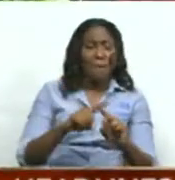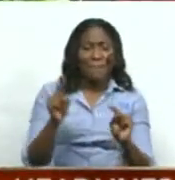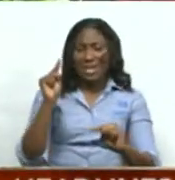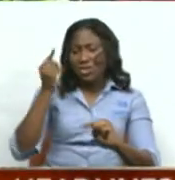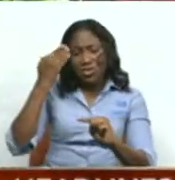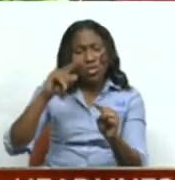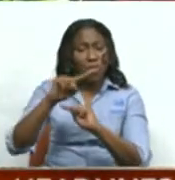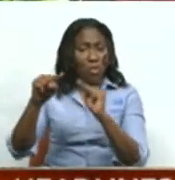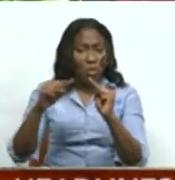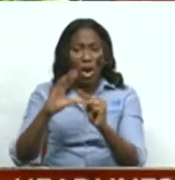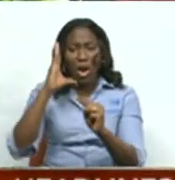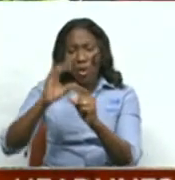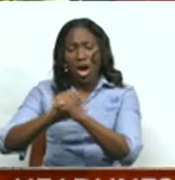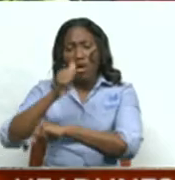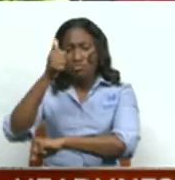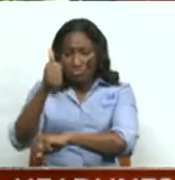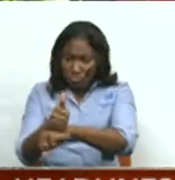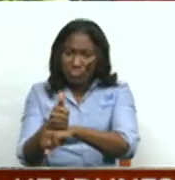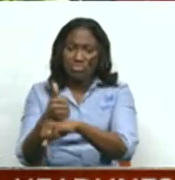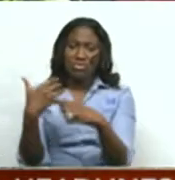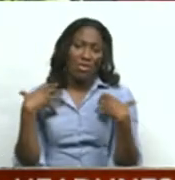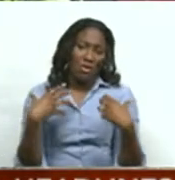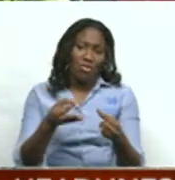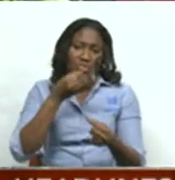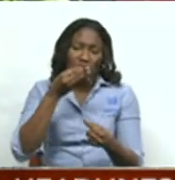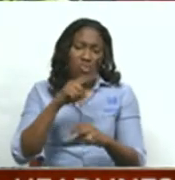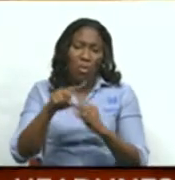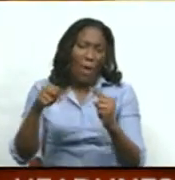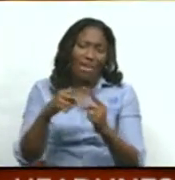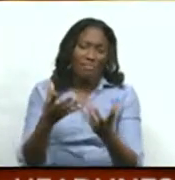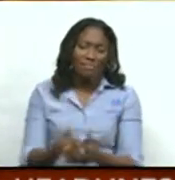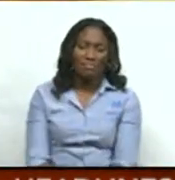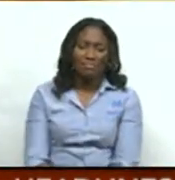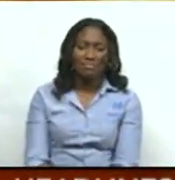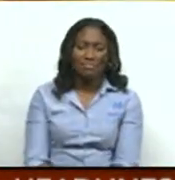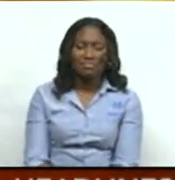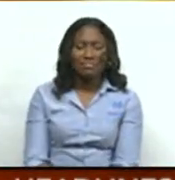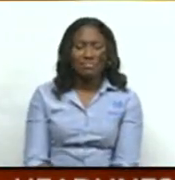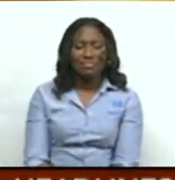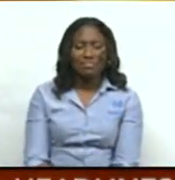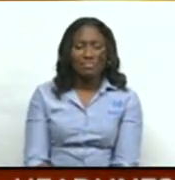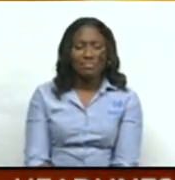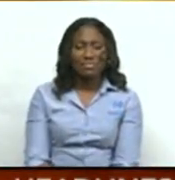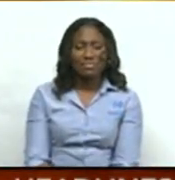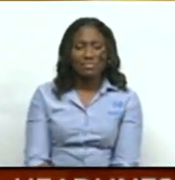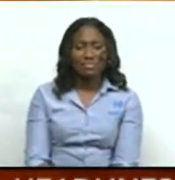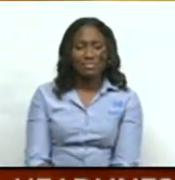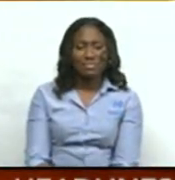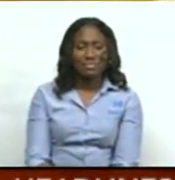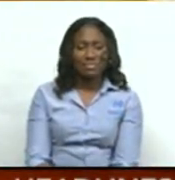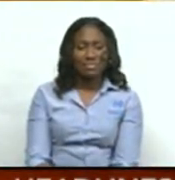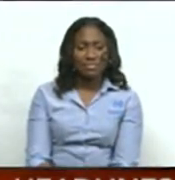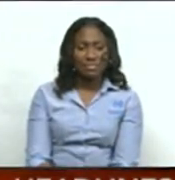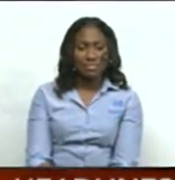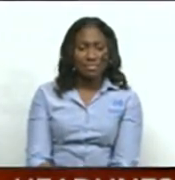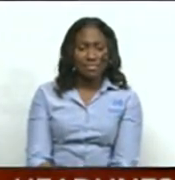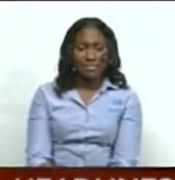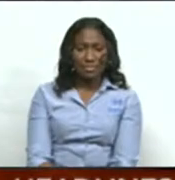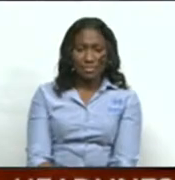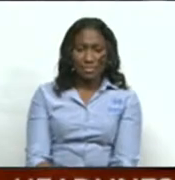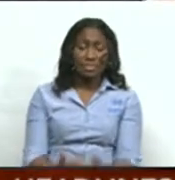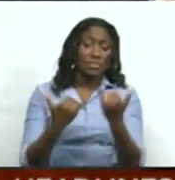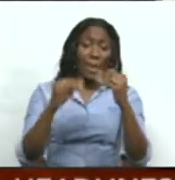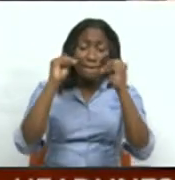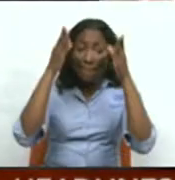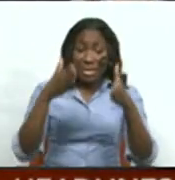timing and exactly what will be coming out and when. Chester Sambrano, CNC3 News. And while the